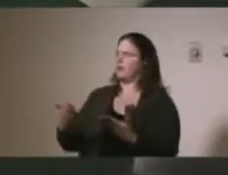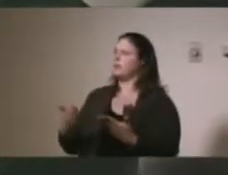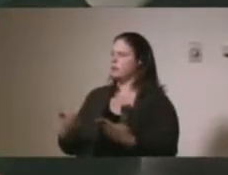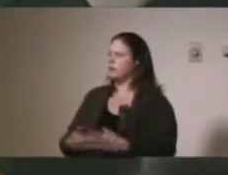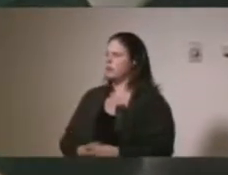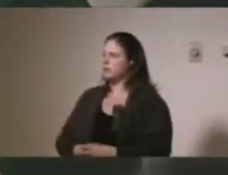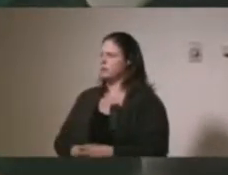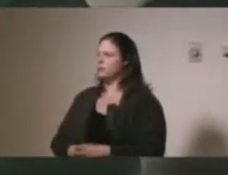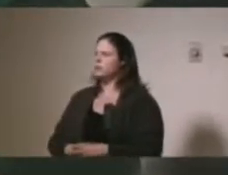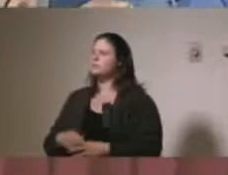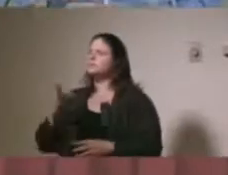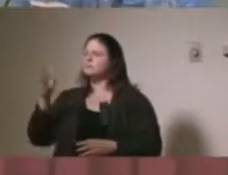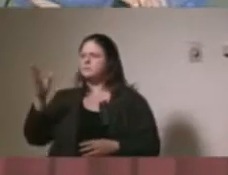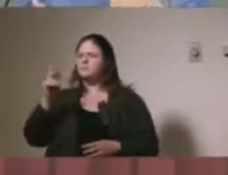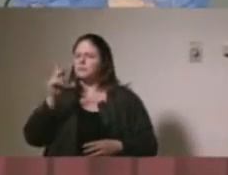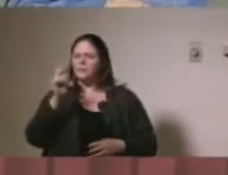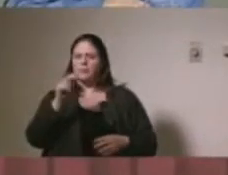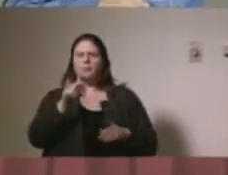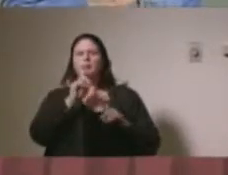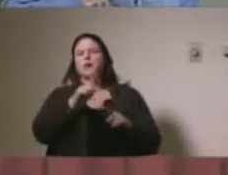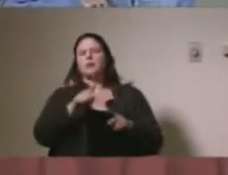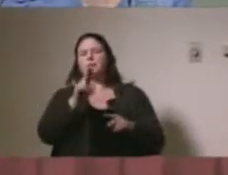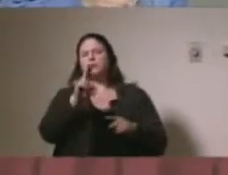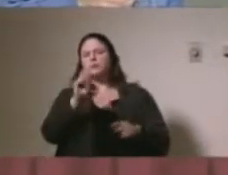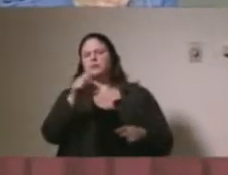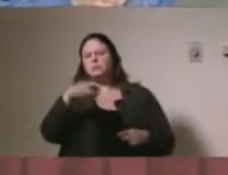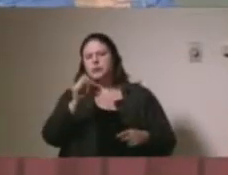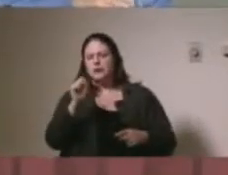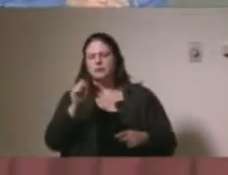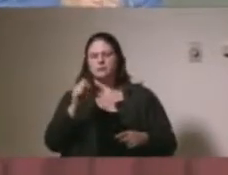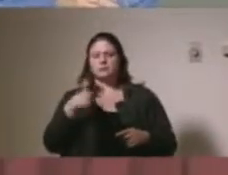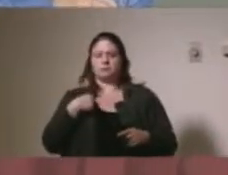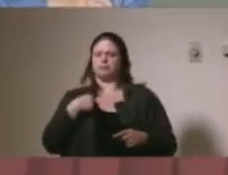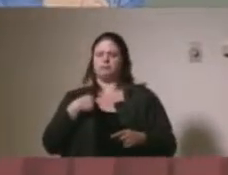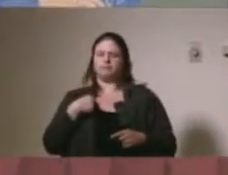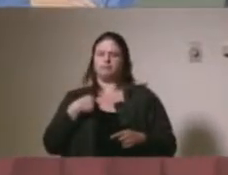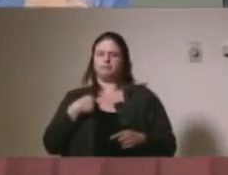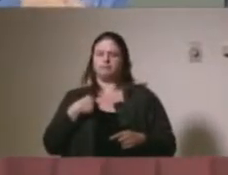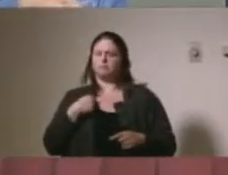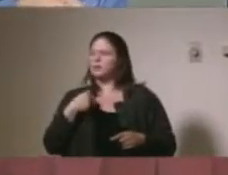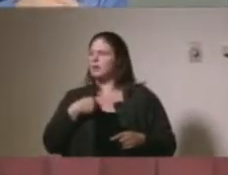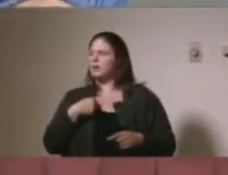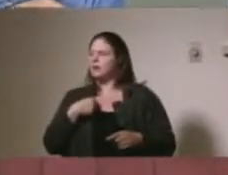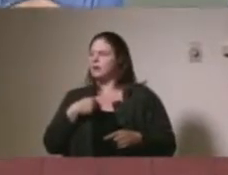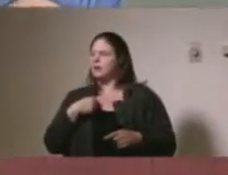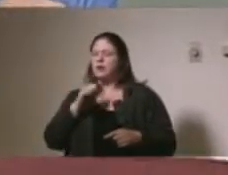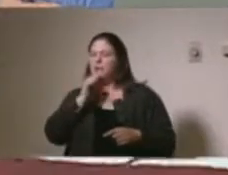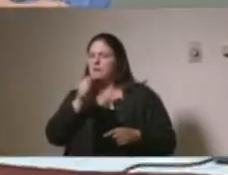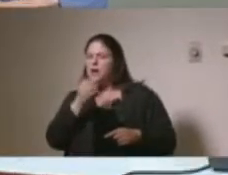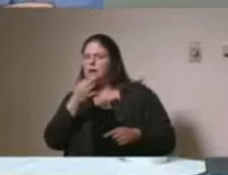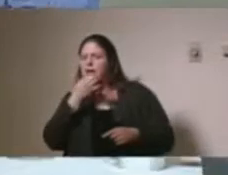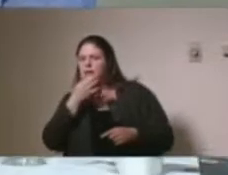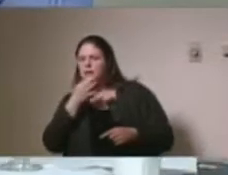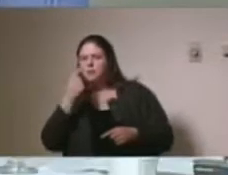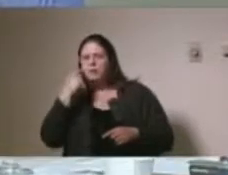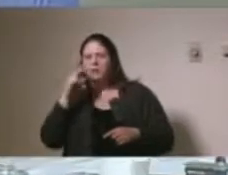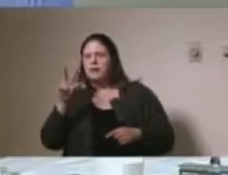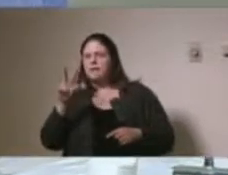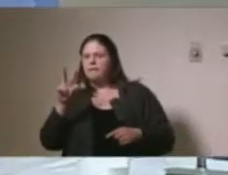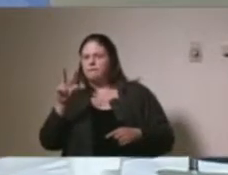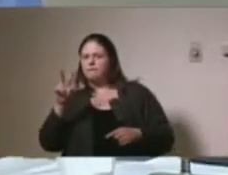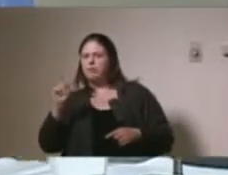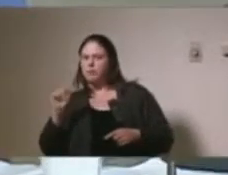Just on the United States in terms of some options, and again, certainly not an expert, but I believe it's Vermont that's doing some interesting things with